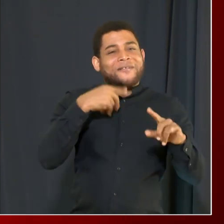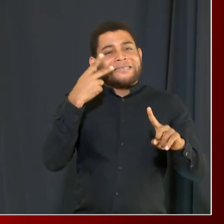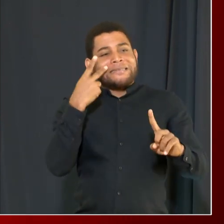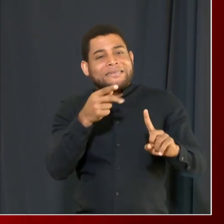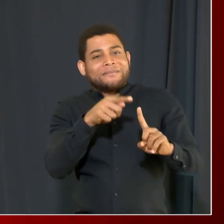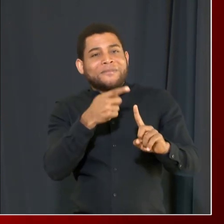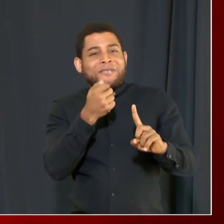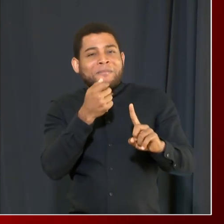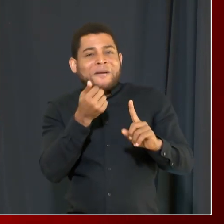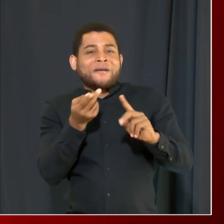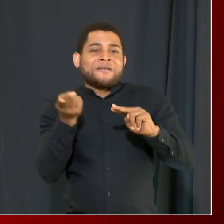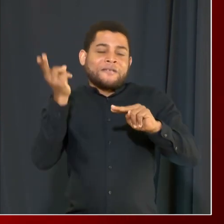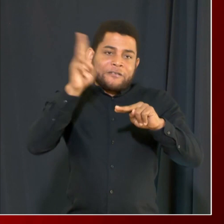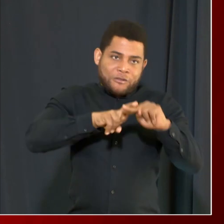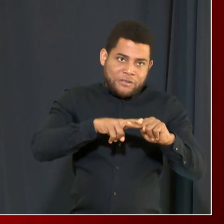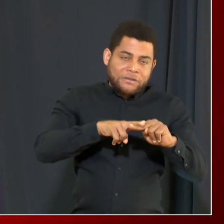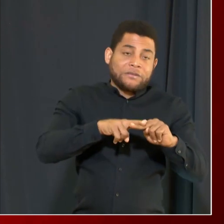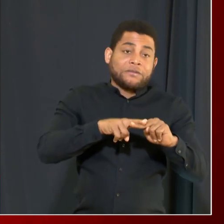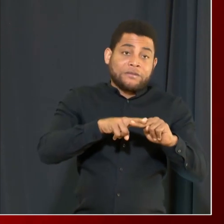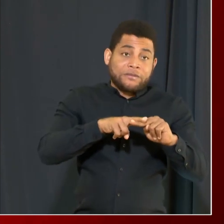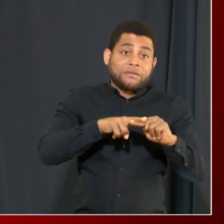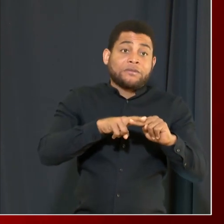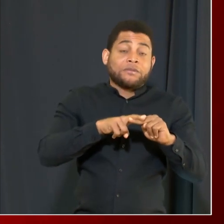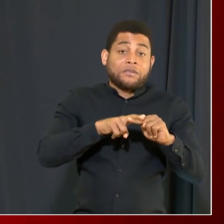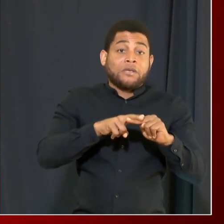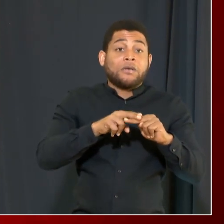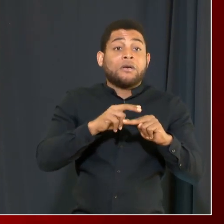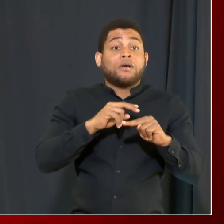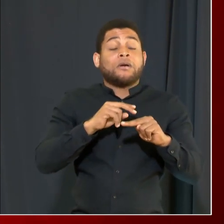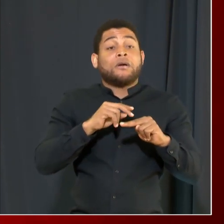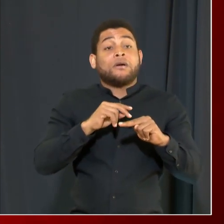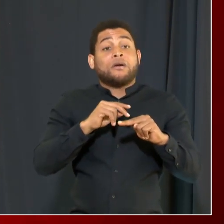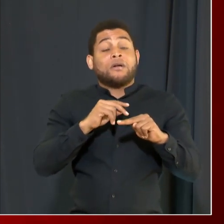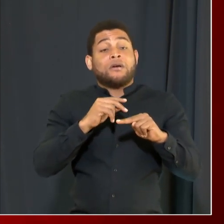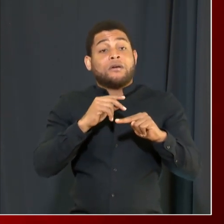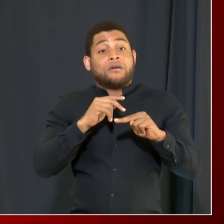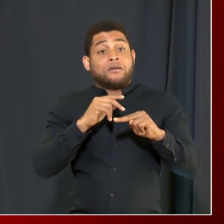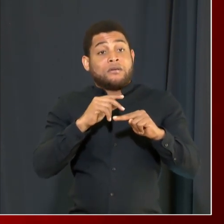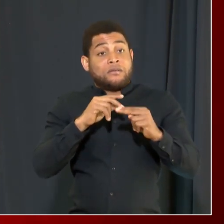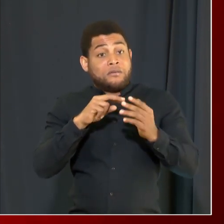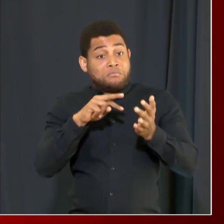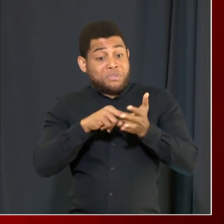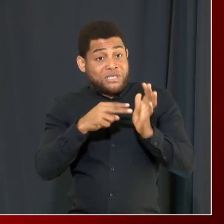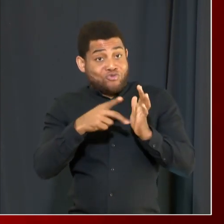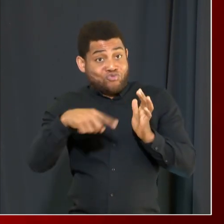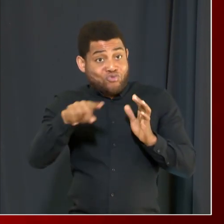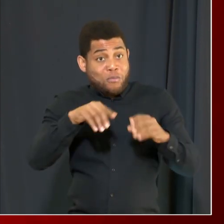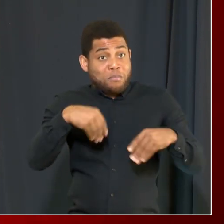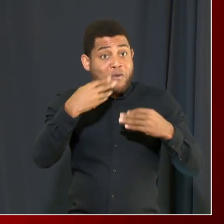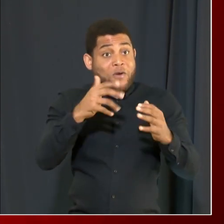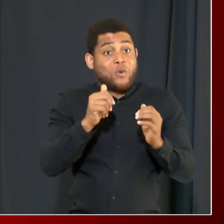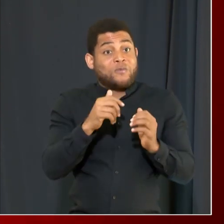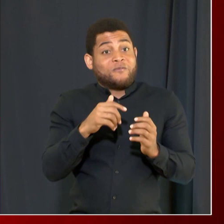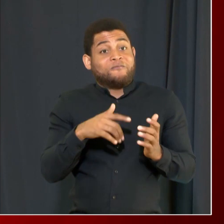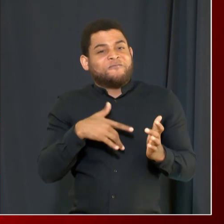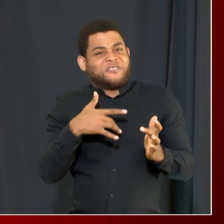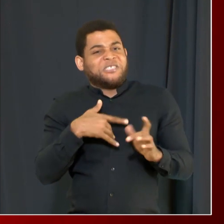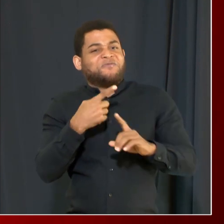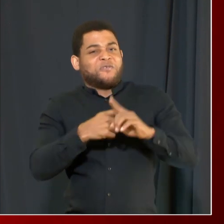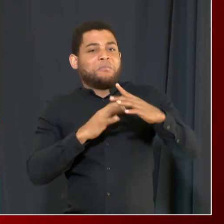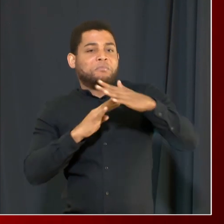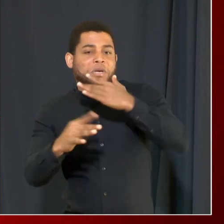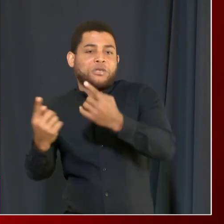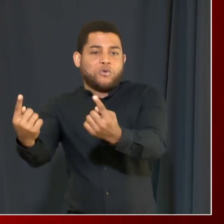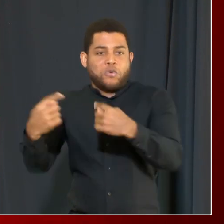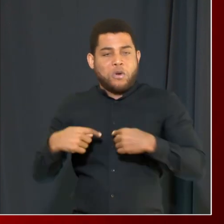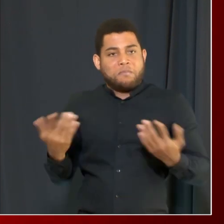increase in tenancy in which the providers believe are likely the result of migrants coming here.